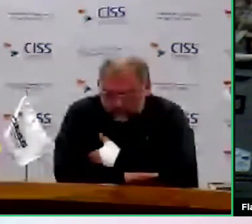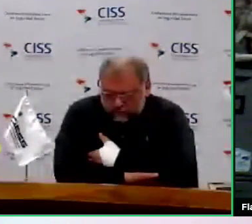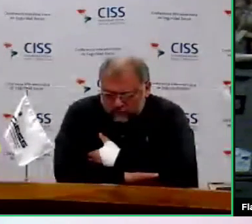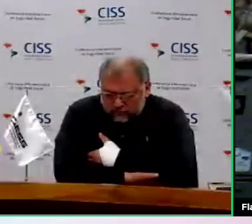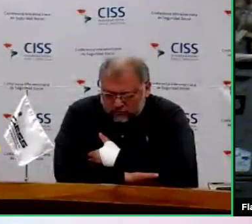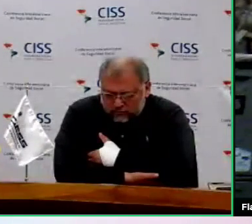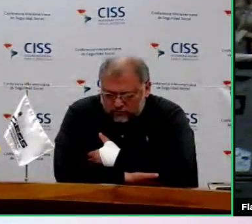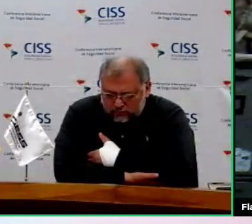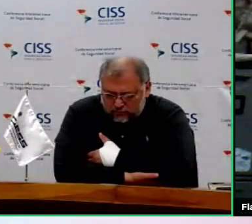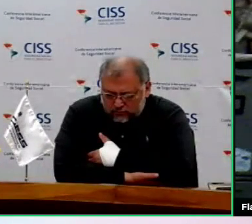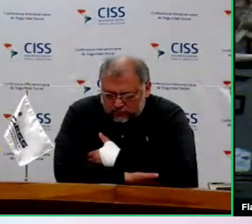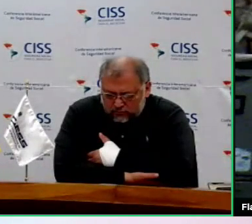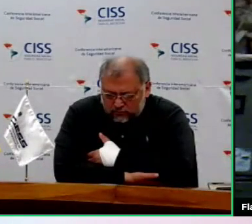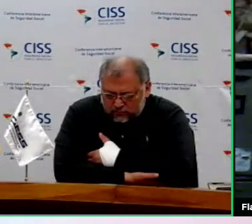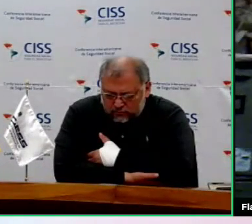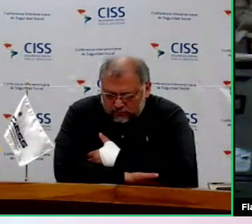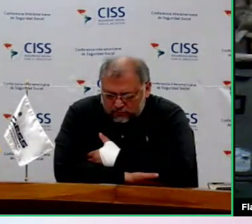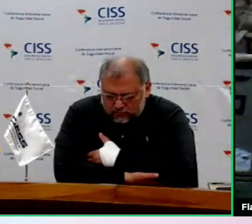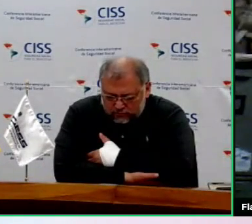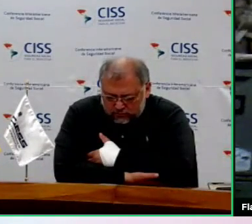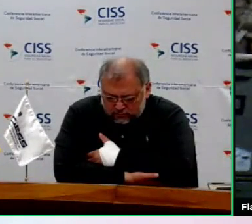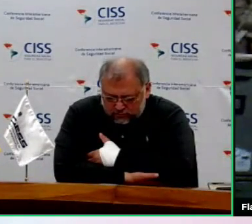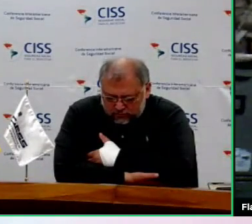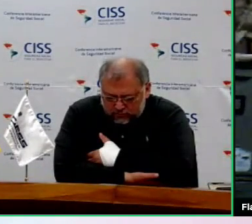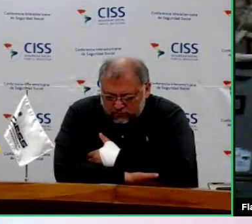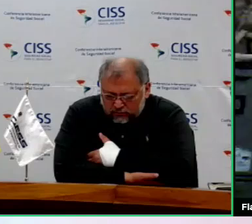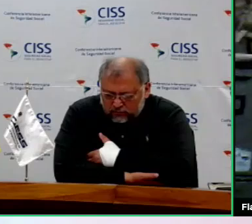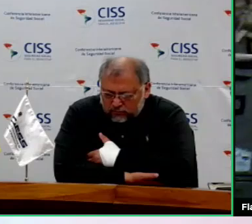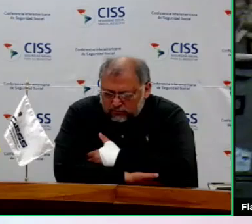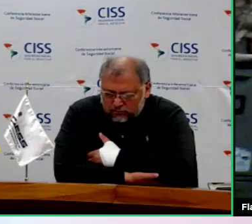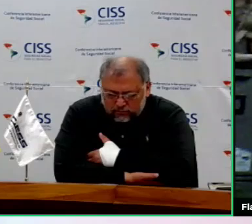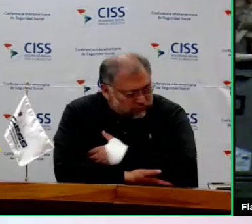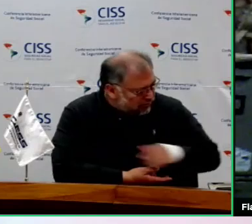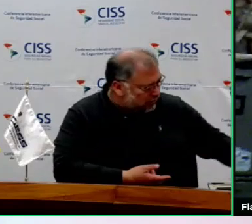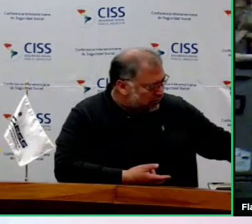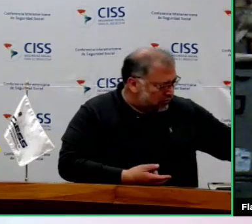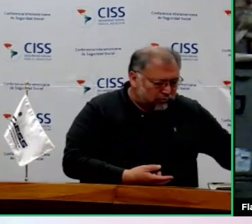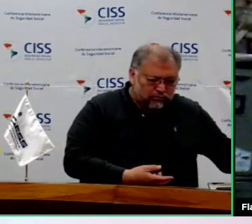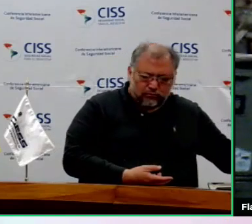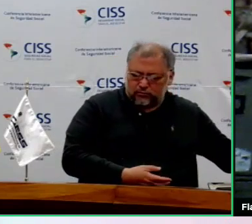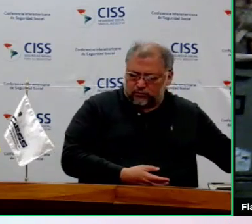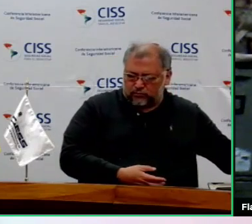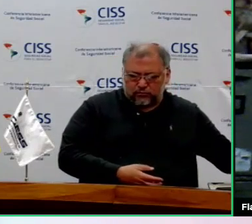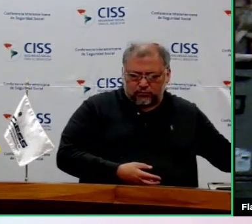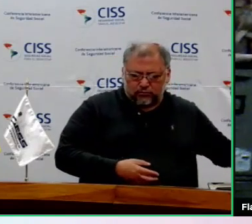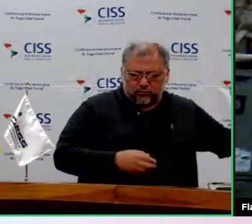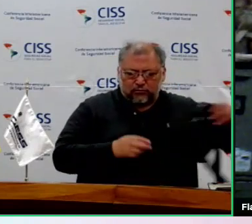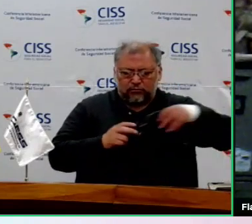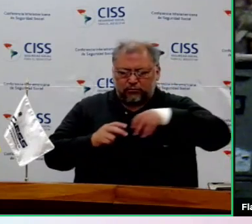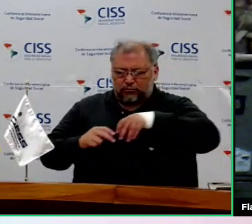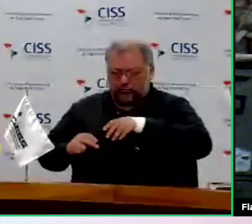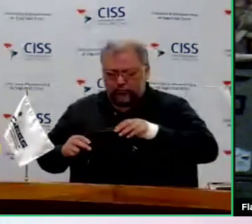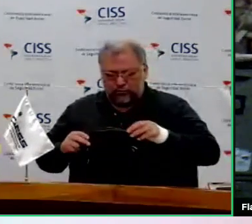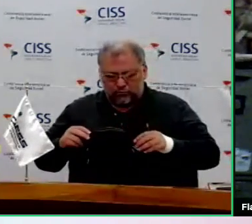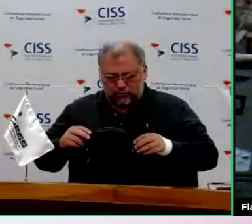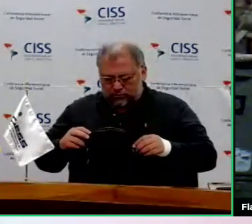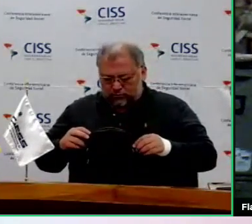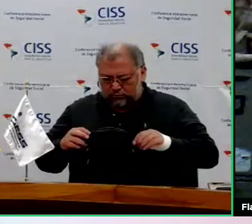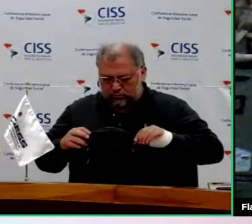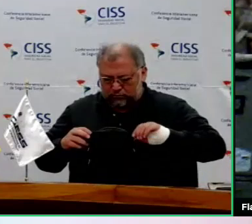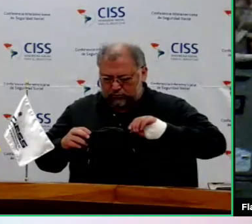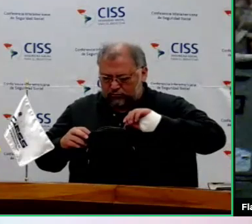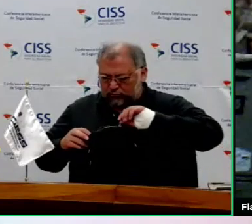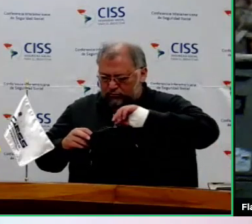kind of disability in our lifetime. That is why Social Security organizations and